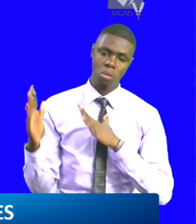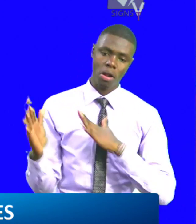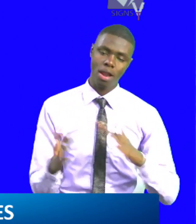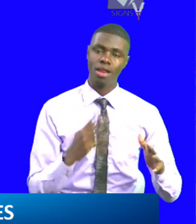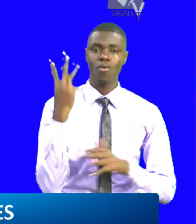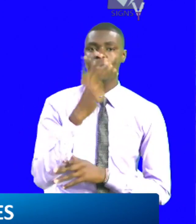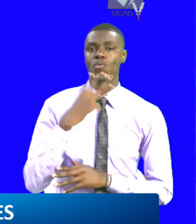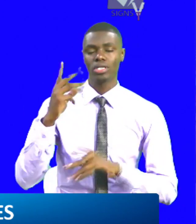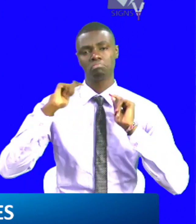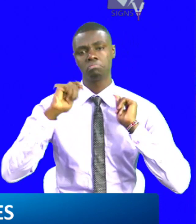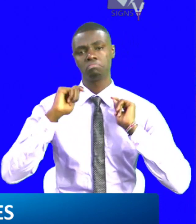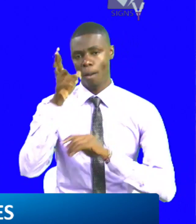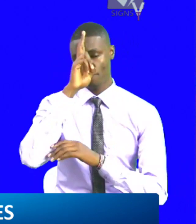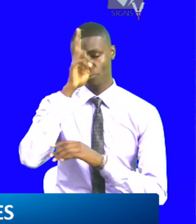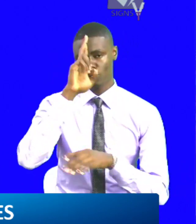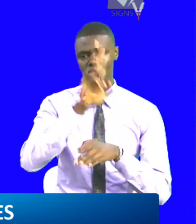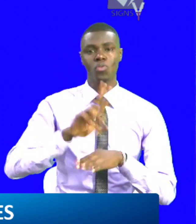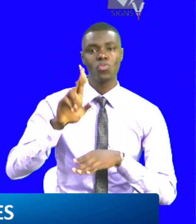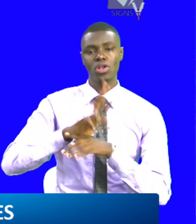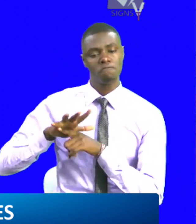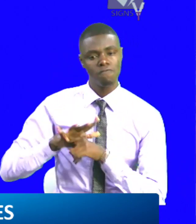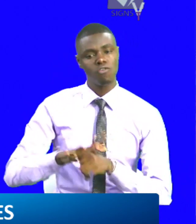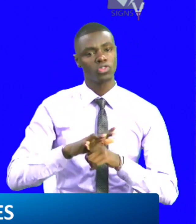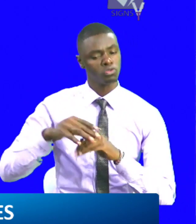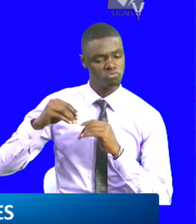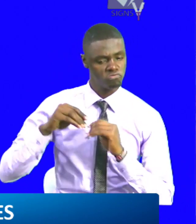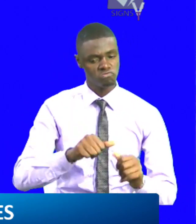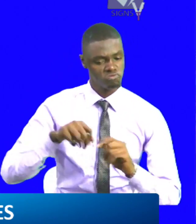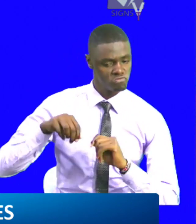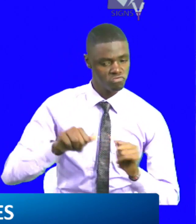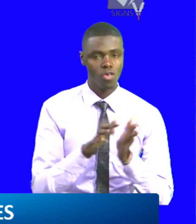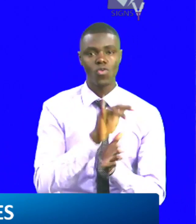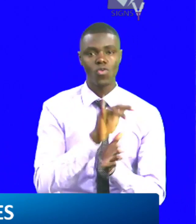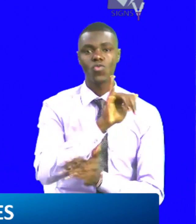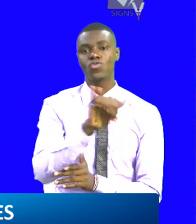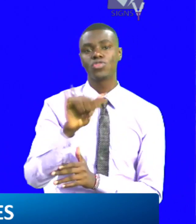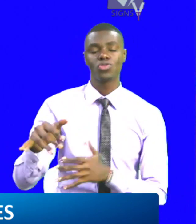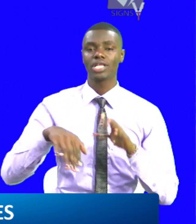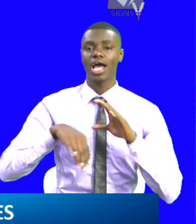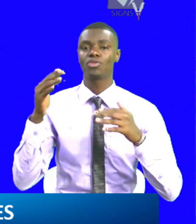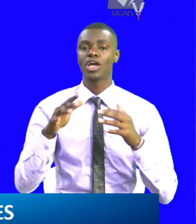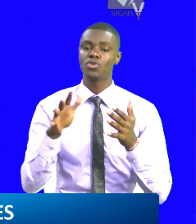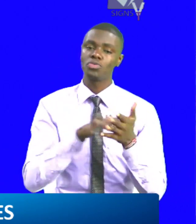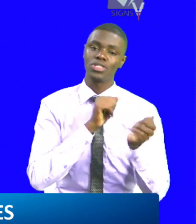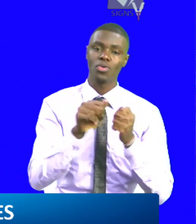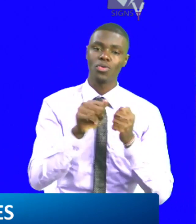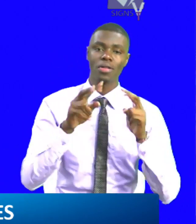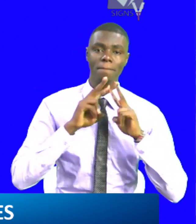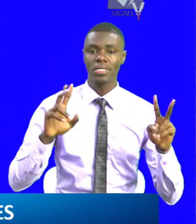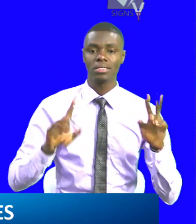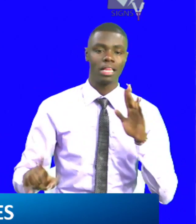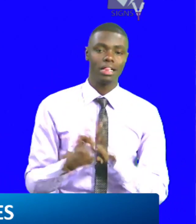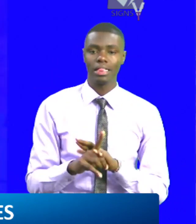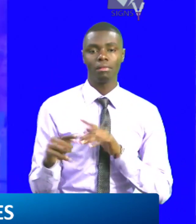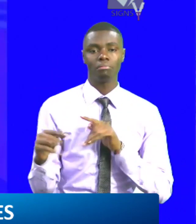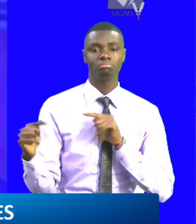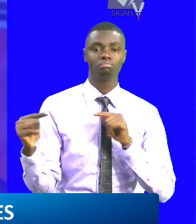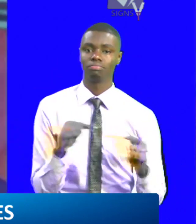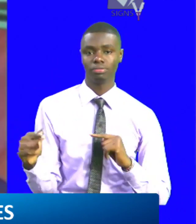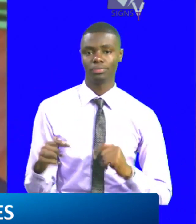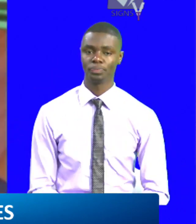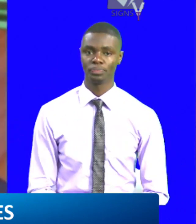property. Now, Interior Cabinet Secretary Professor Kithure Kindiki has warned Azimio protesters against violence and destruction of property.